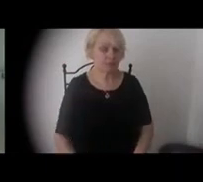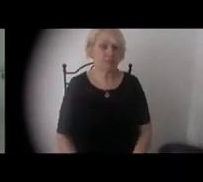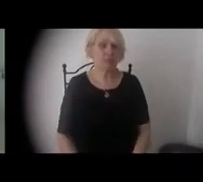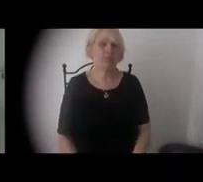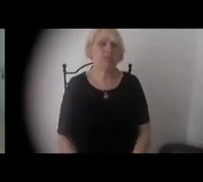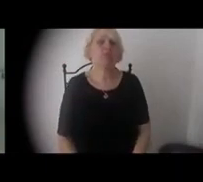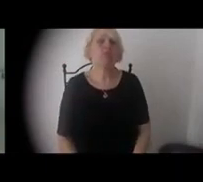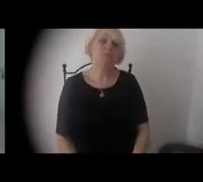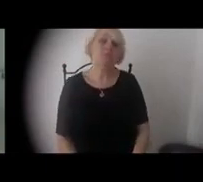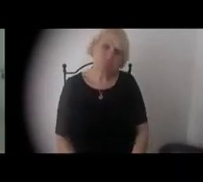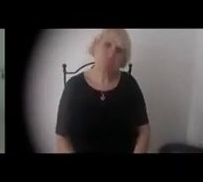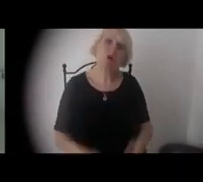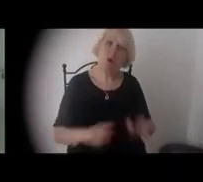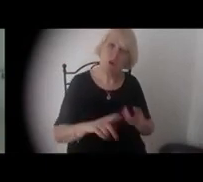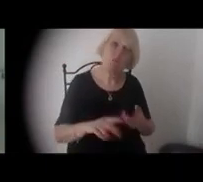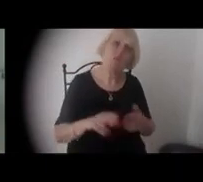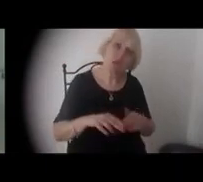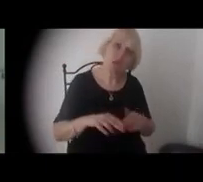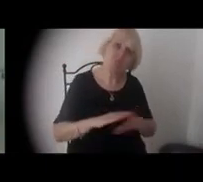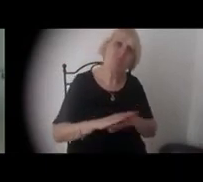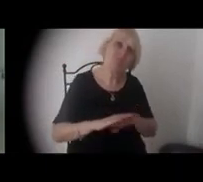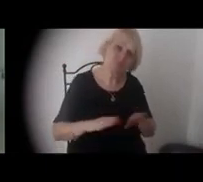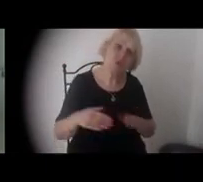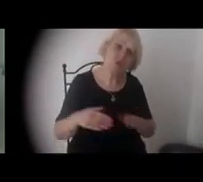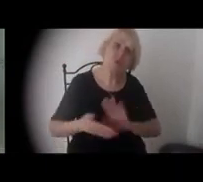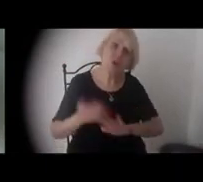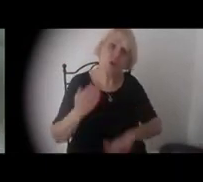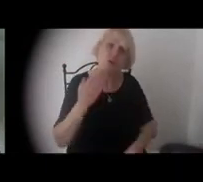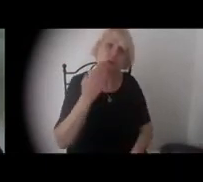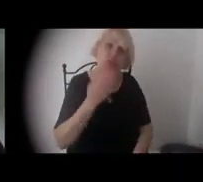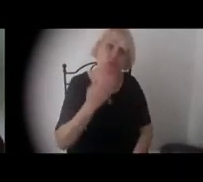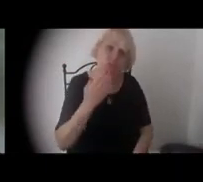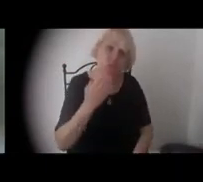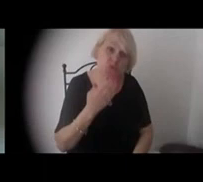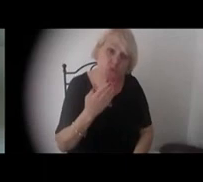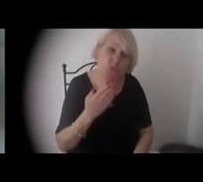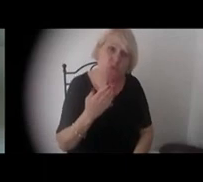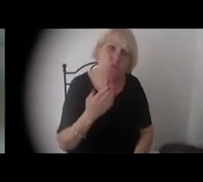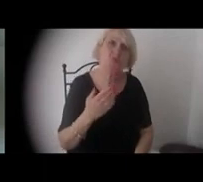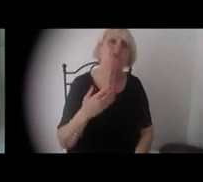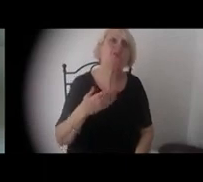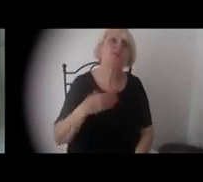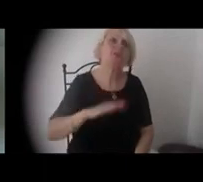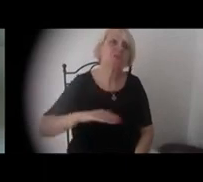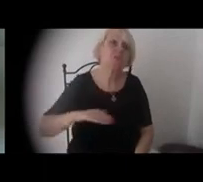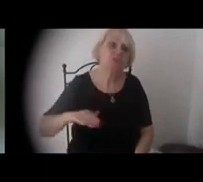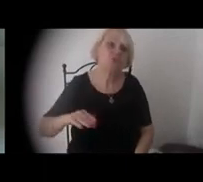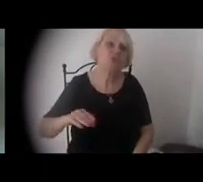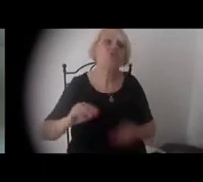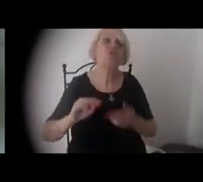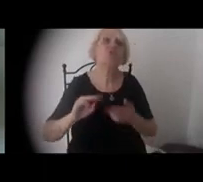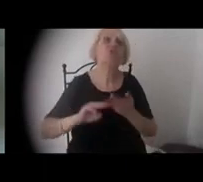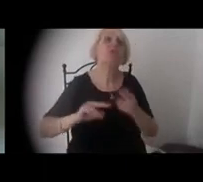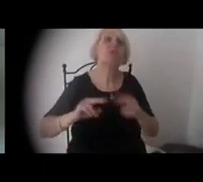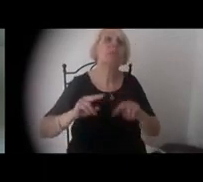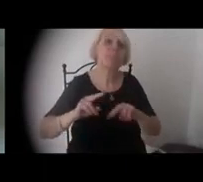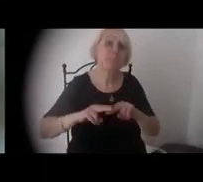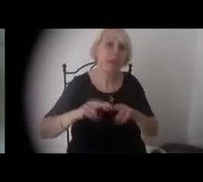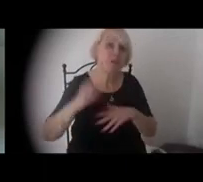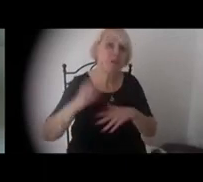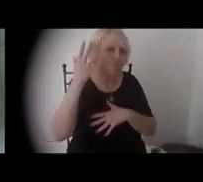school and parents or young people themselves are concerned about their own mental health, they should be flagging that directly to the